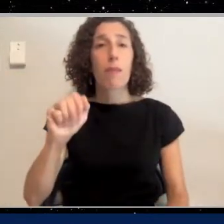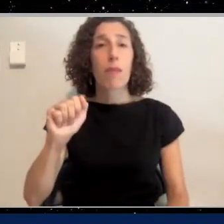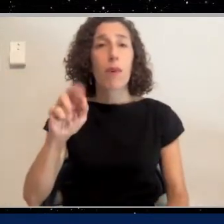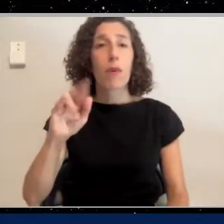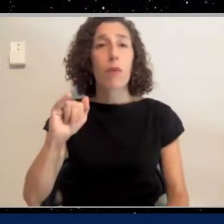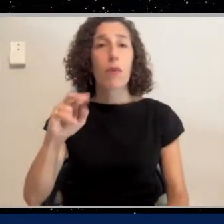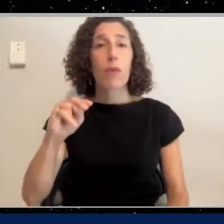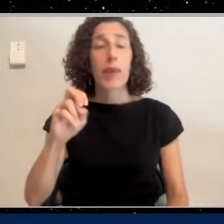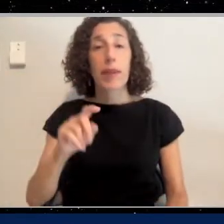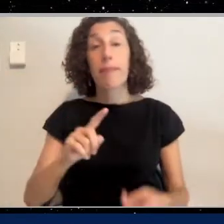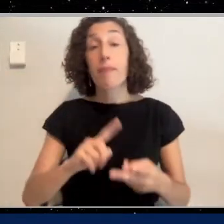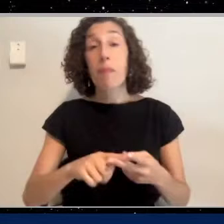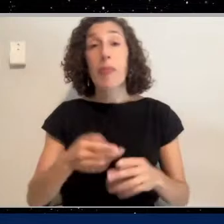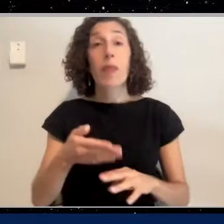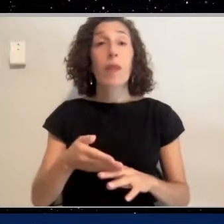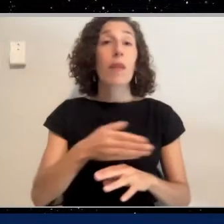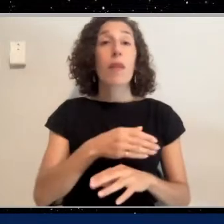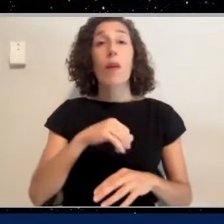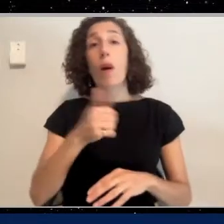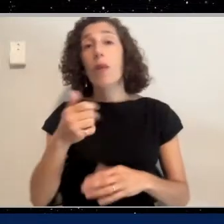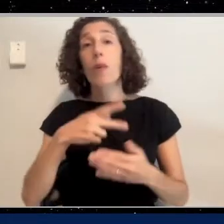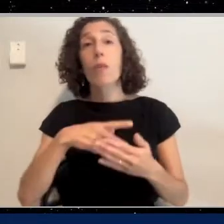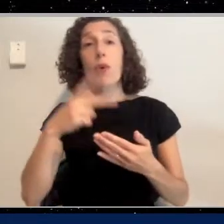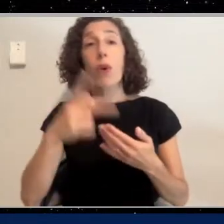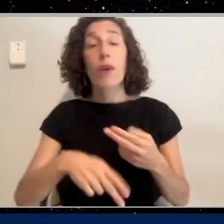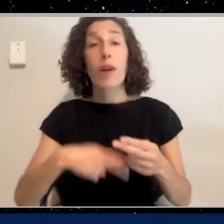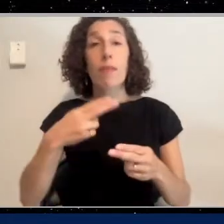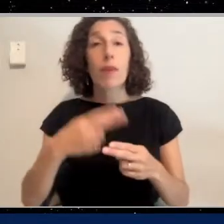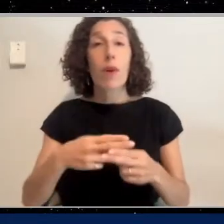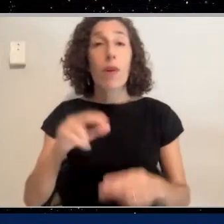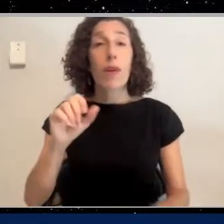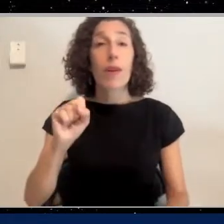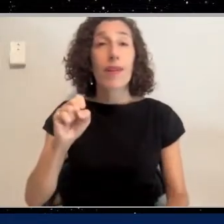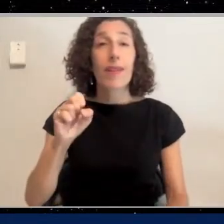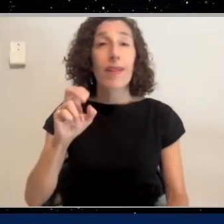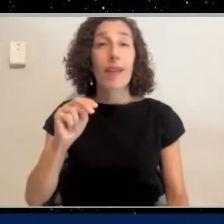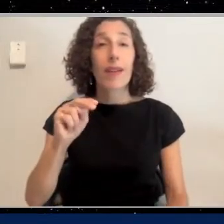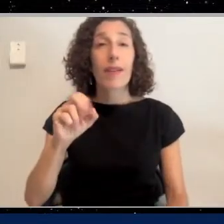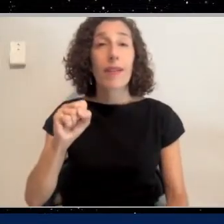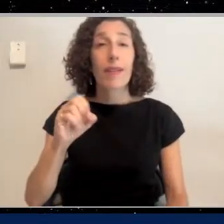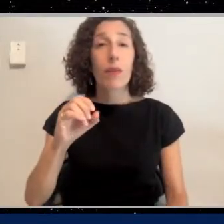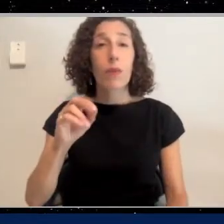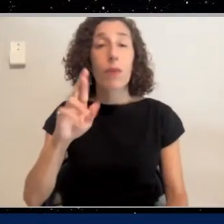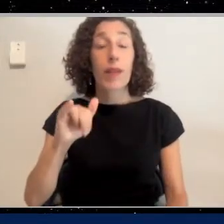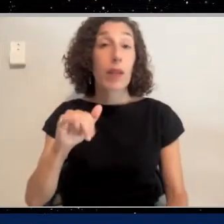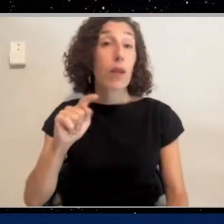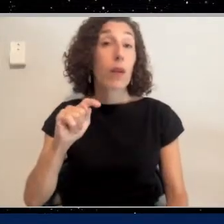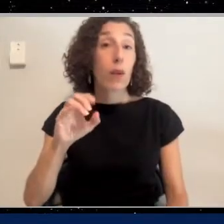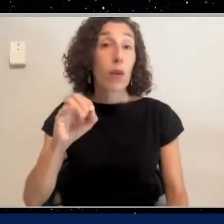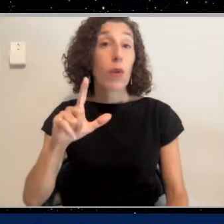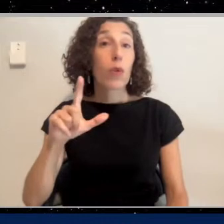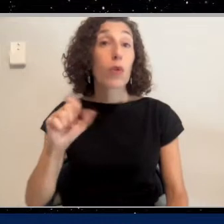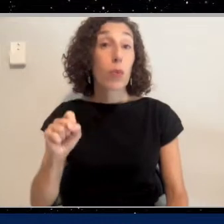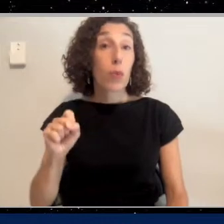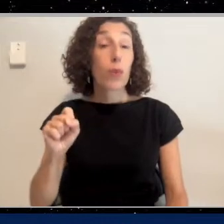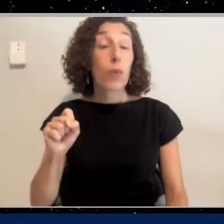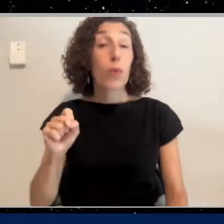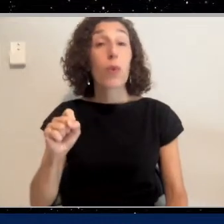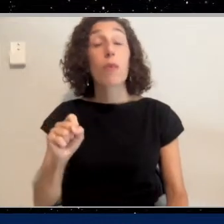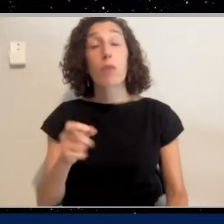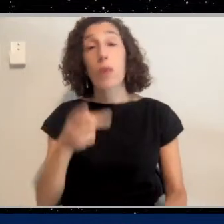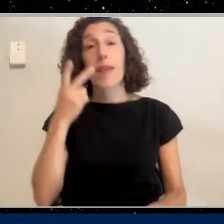Tools, which if you'd like to learn more about that, you can check out the November 2021 free show, which we were on then as